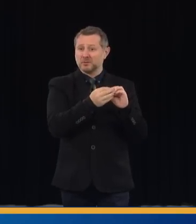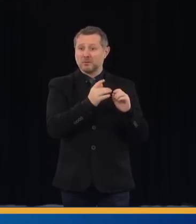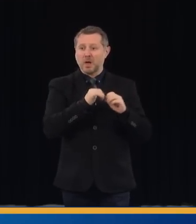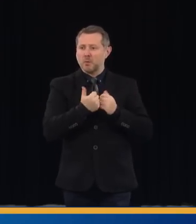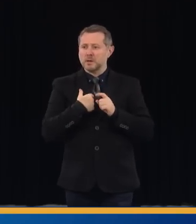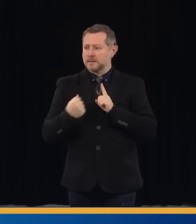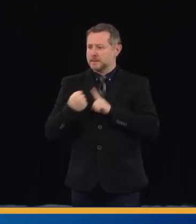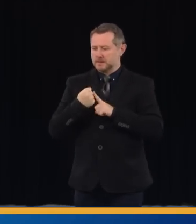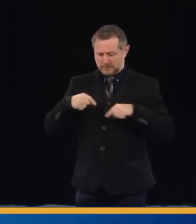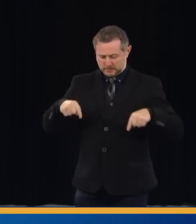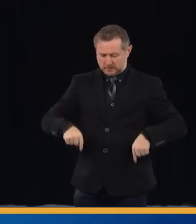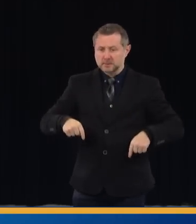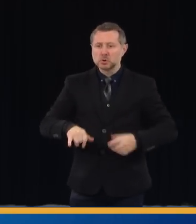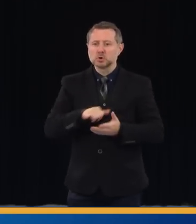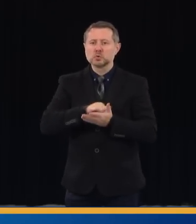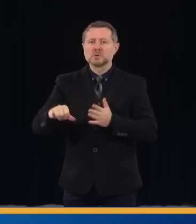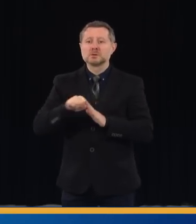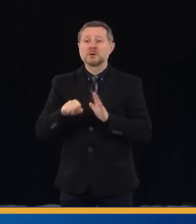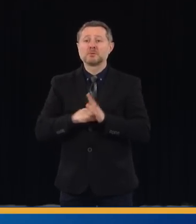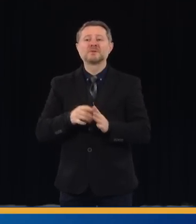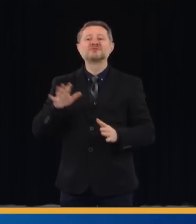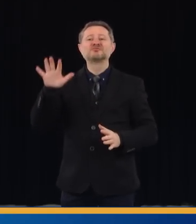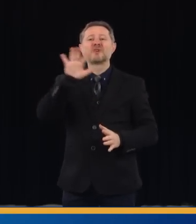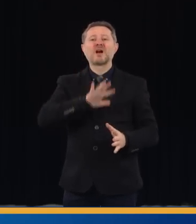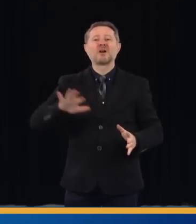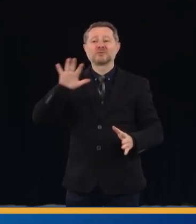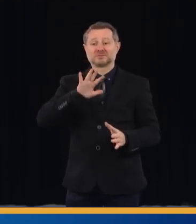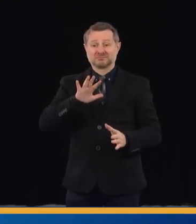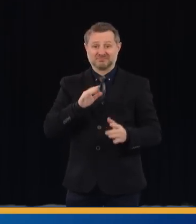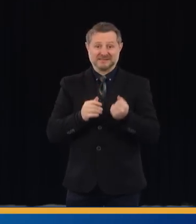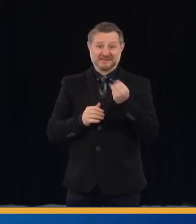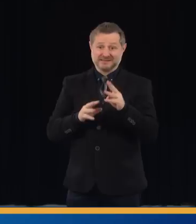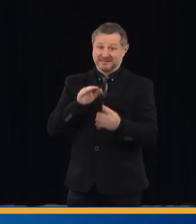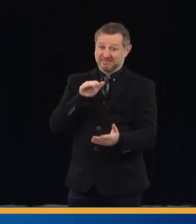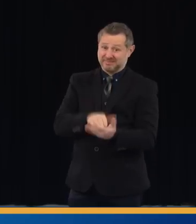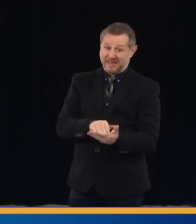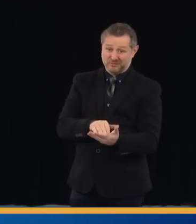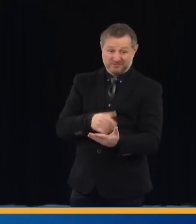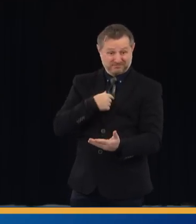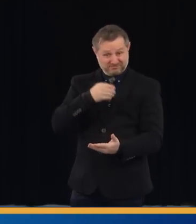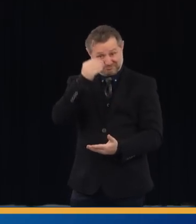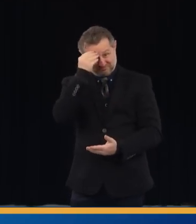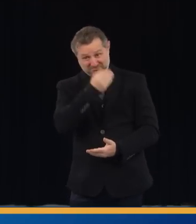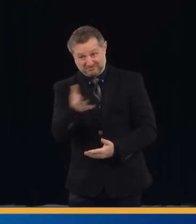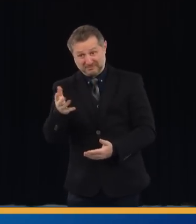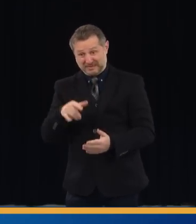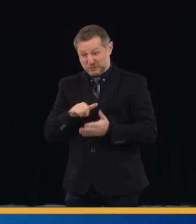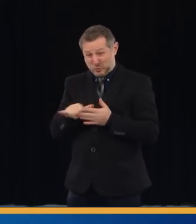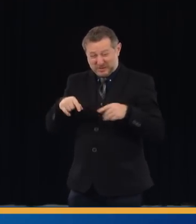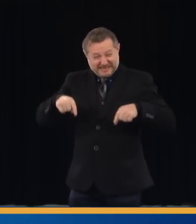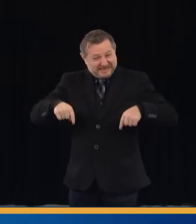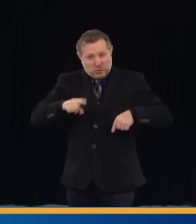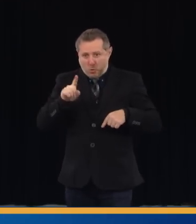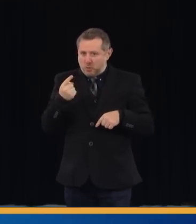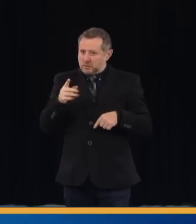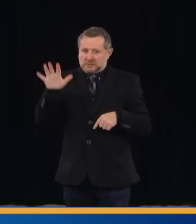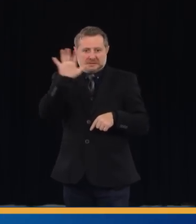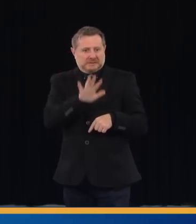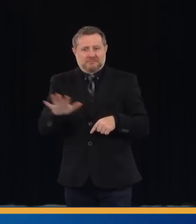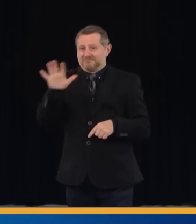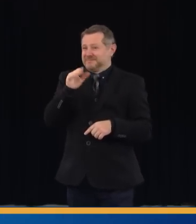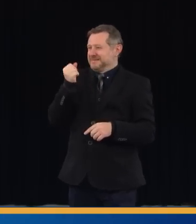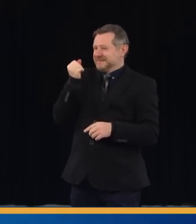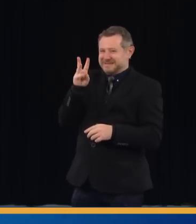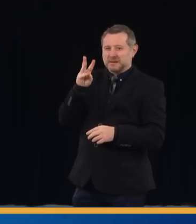about 16,000. Frankly, that would mean that New York is only 16%, roughly, of the number of